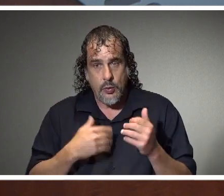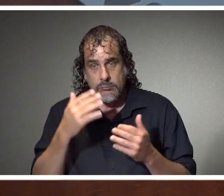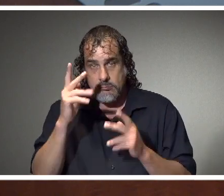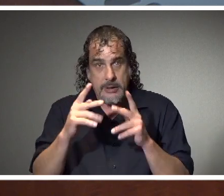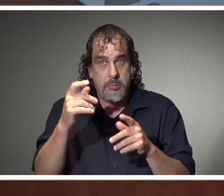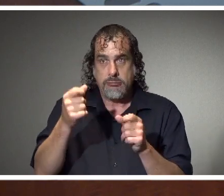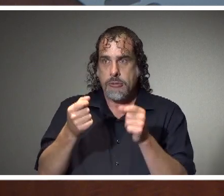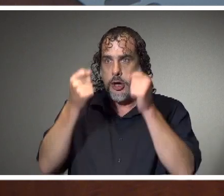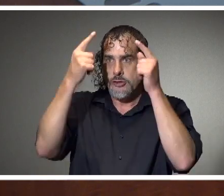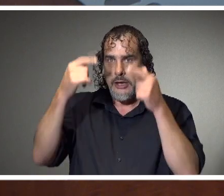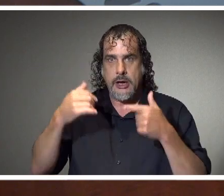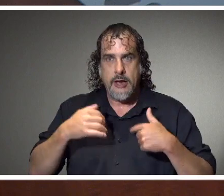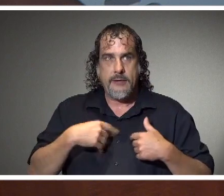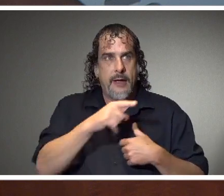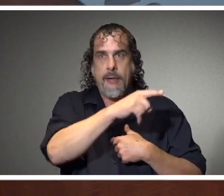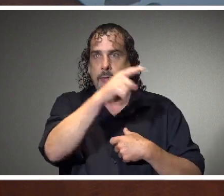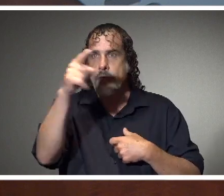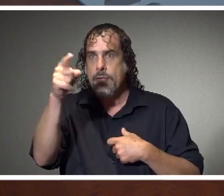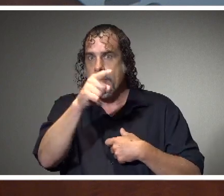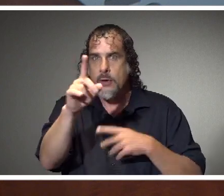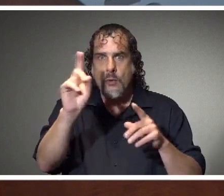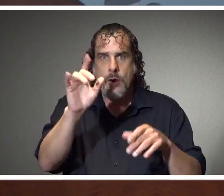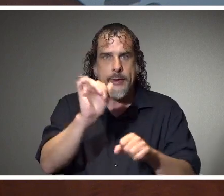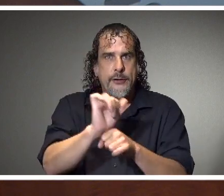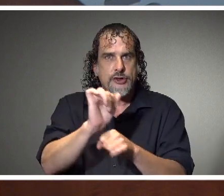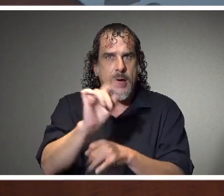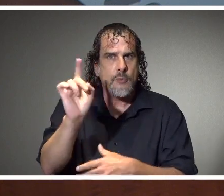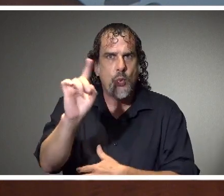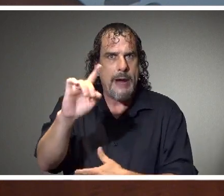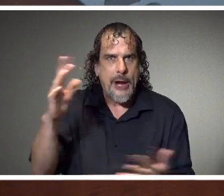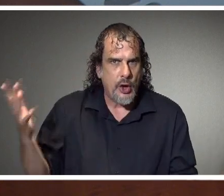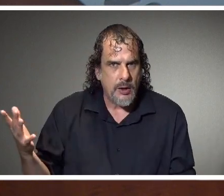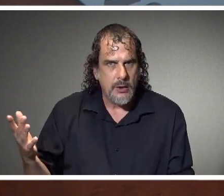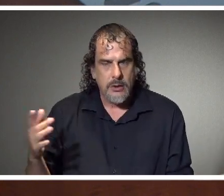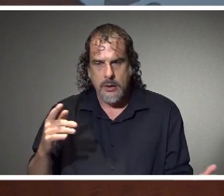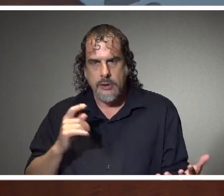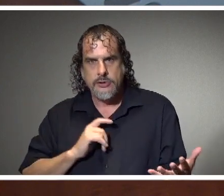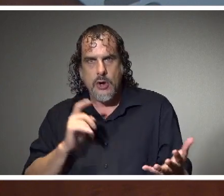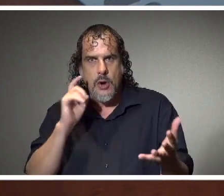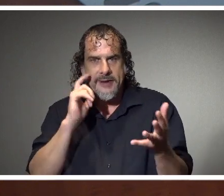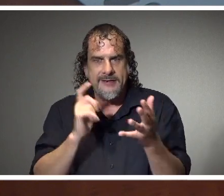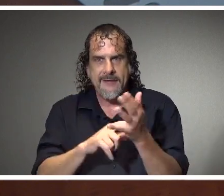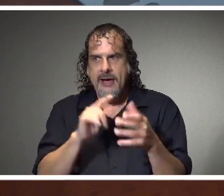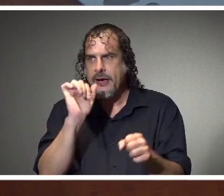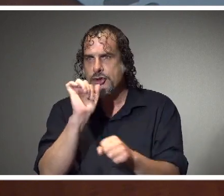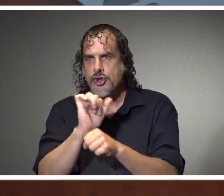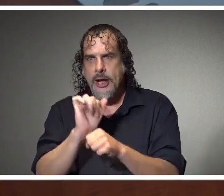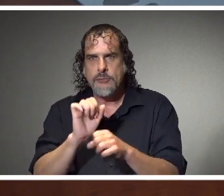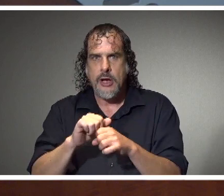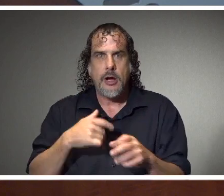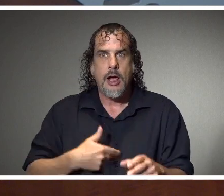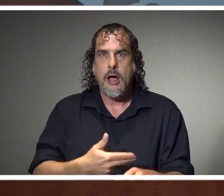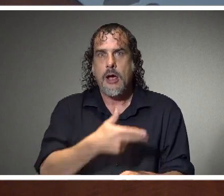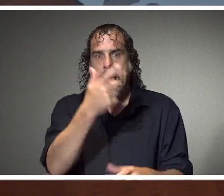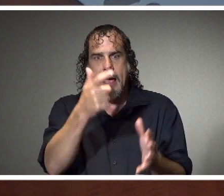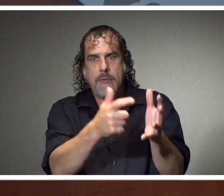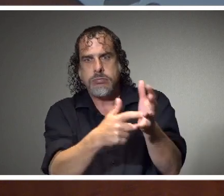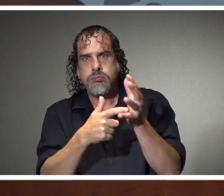what the high-demand occupations are? So our criteria are identifying occupations that are in high demand, but